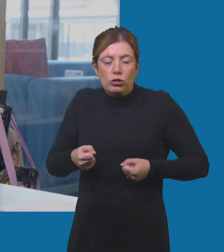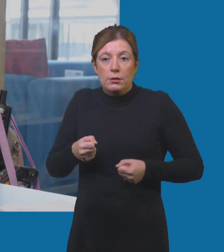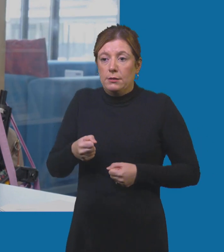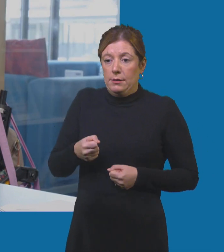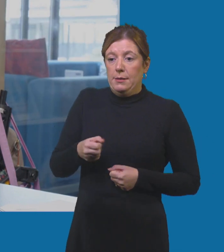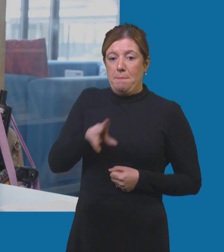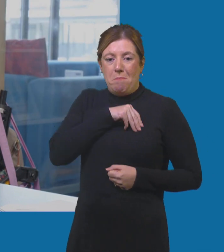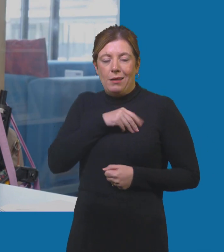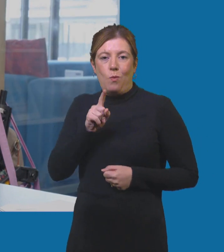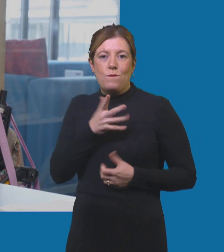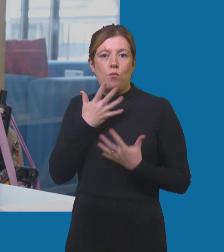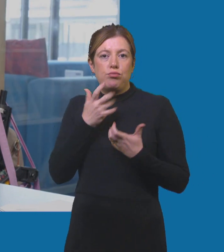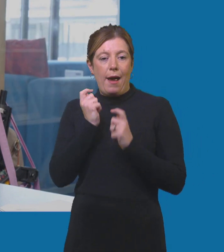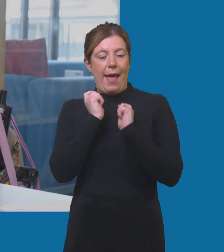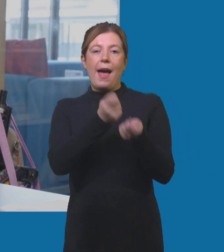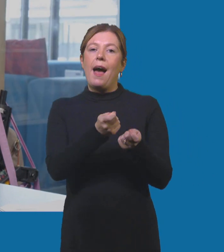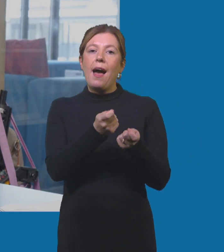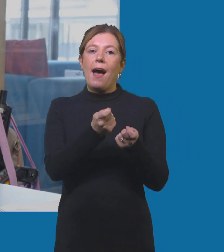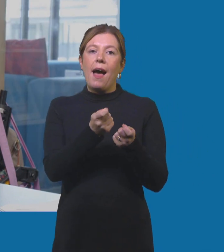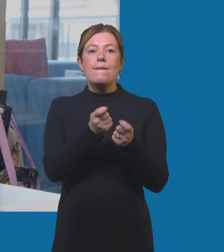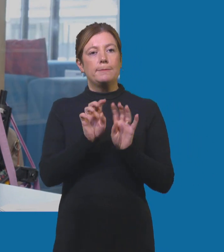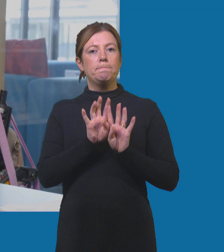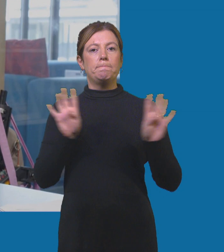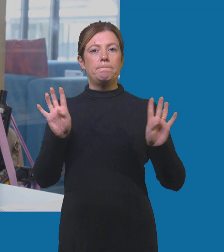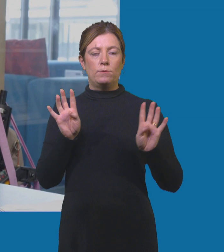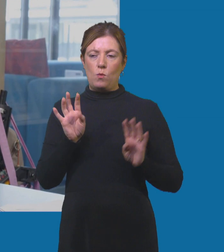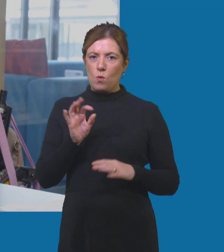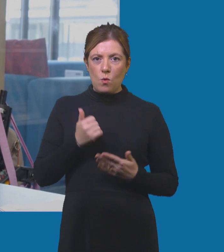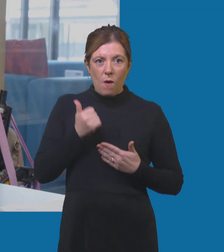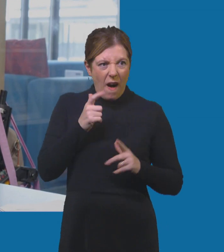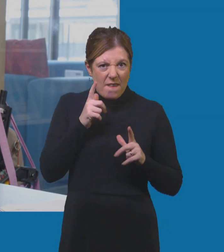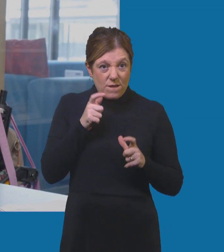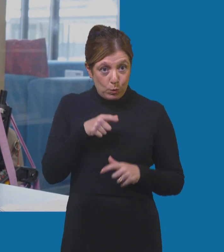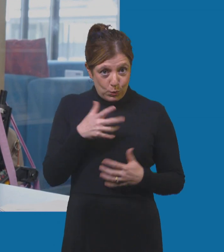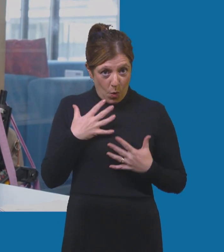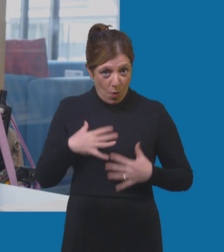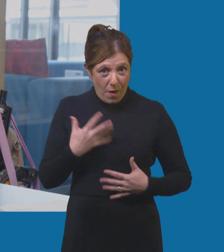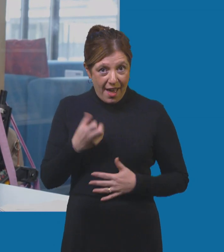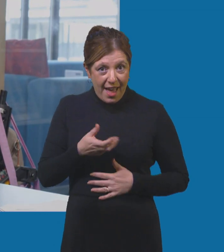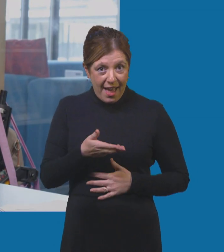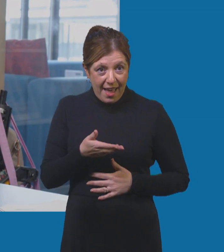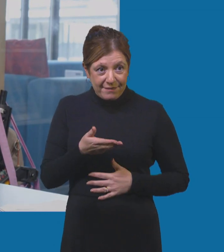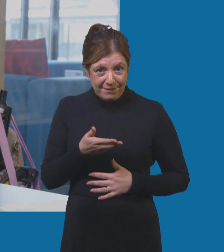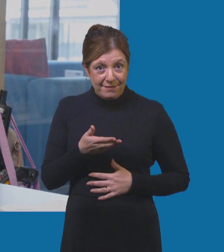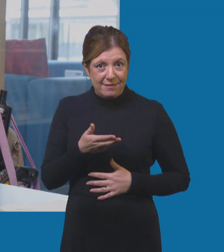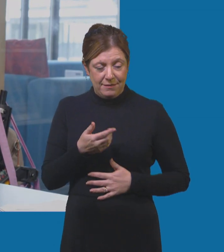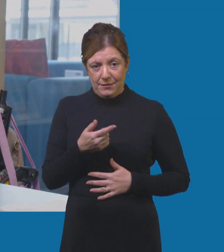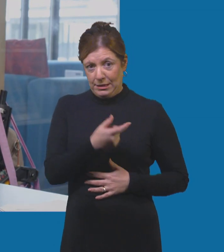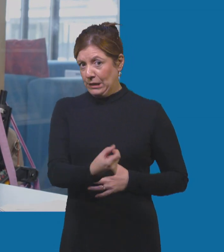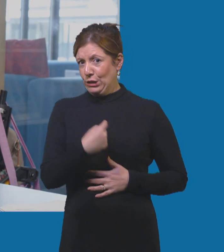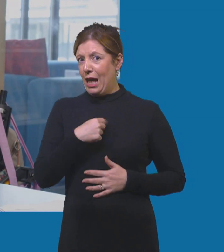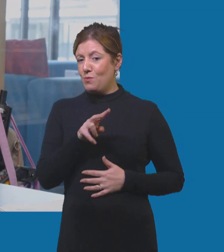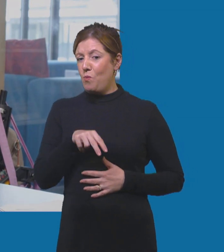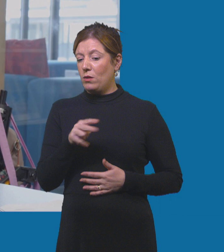for bravery at the Royal Marine ceremony, which is fab. Have you got photos of you in the little outfit? I would love for you to send